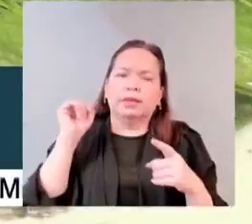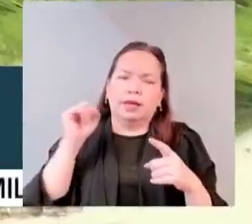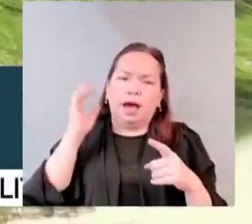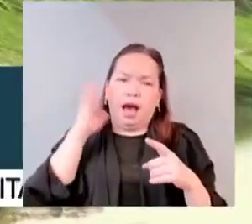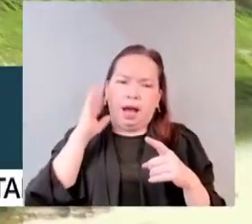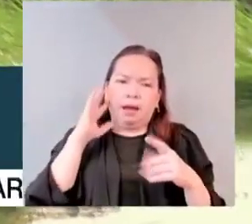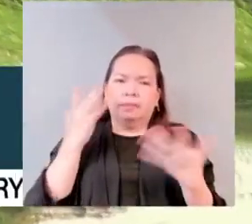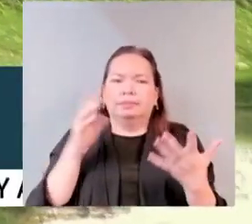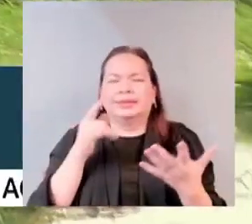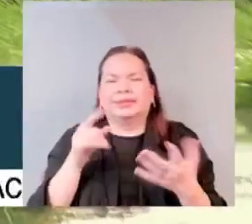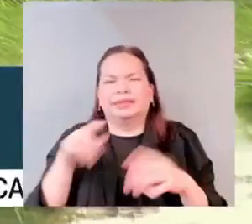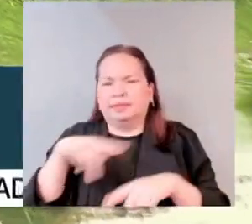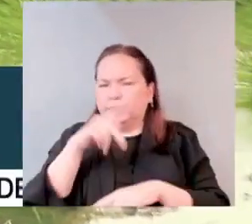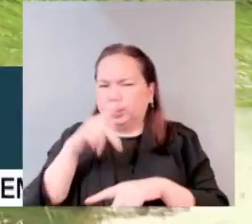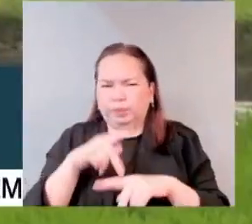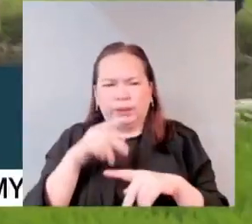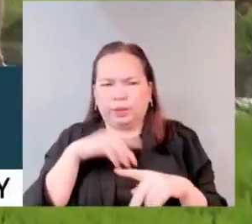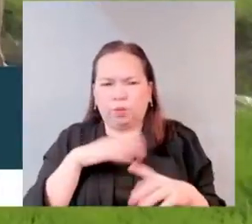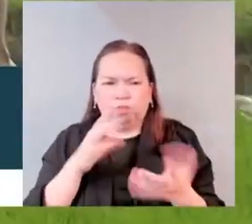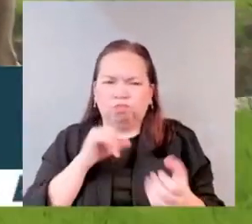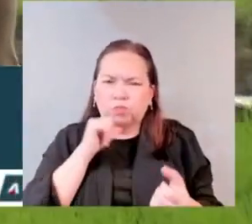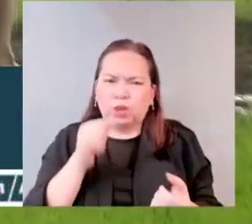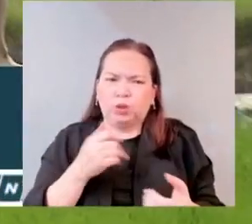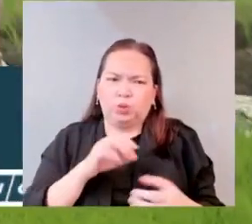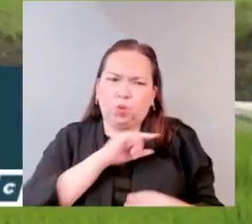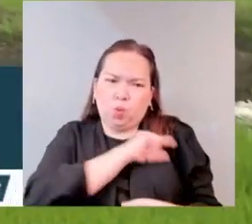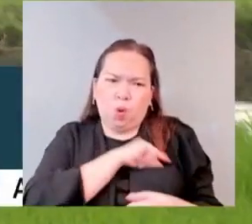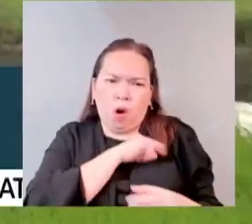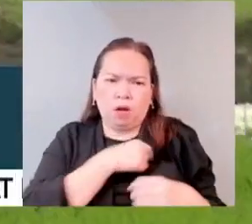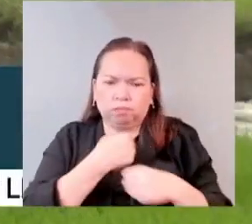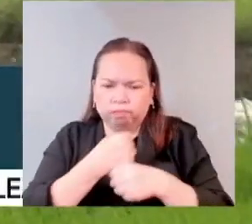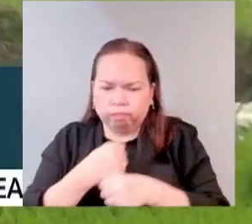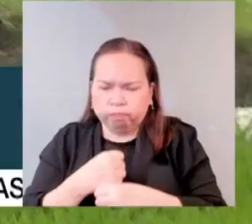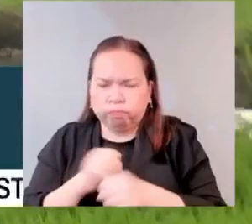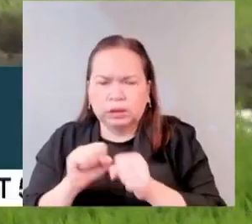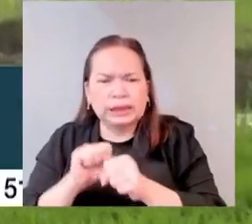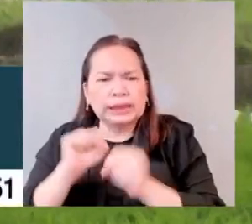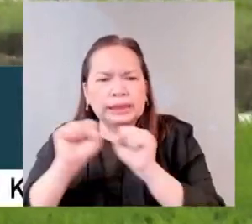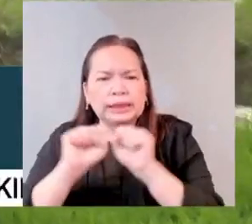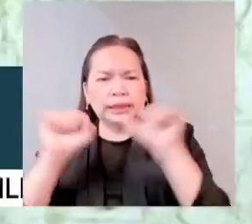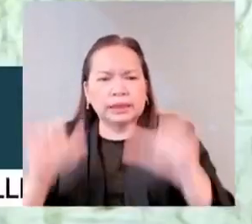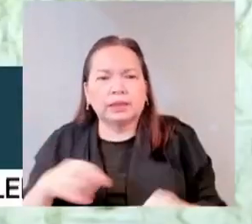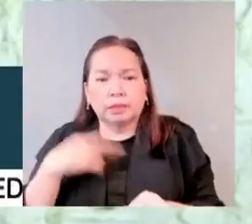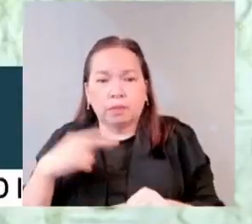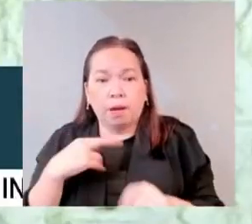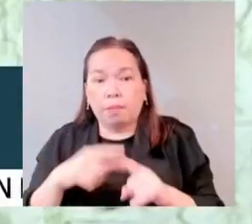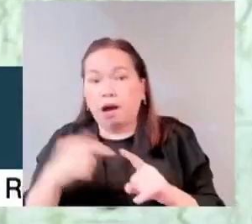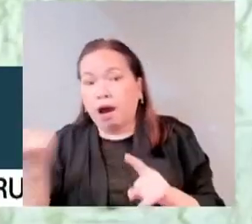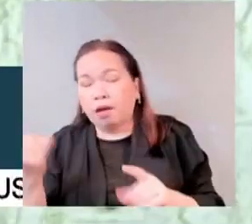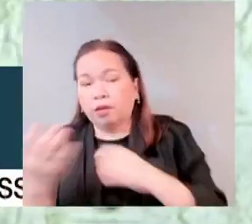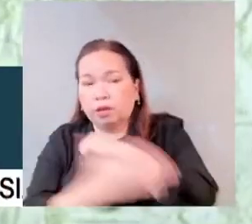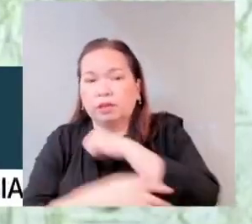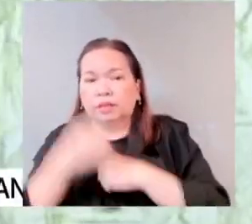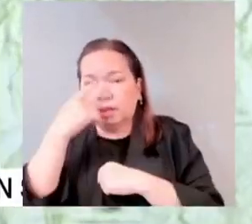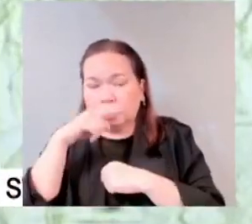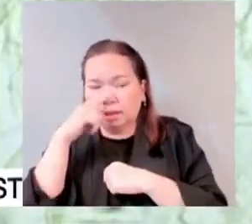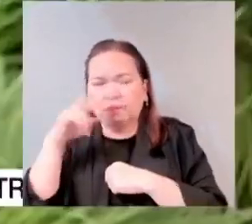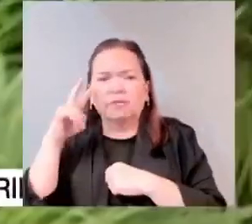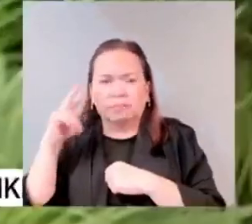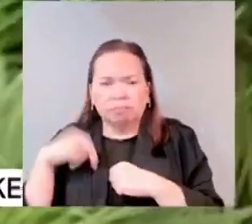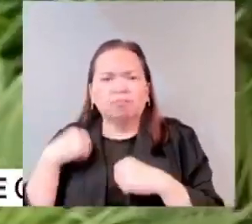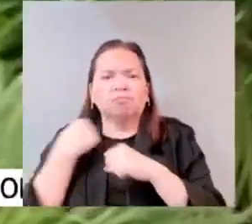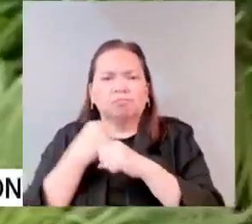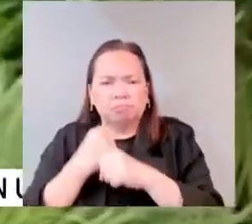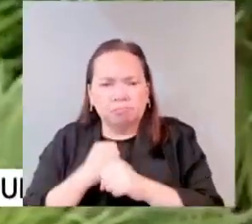produce rice at lower cost. The senator also said she is in favor of importation as long as tariffs will be collected.